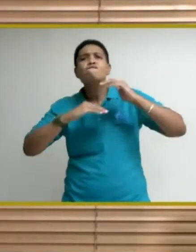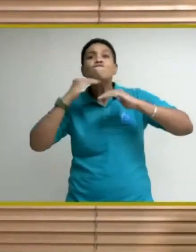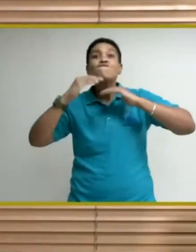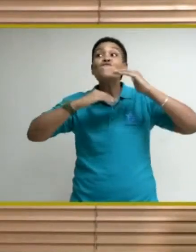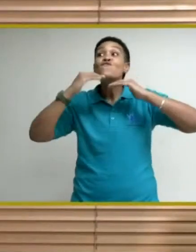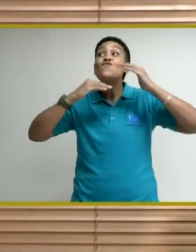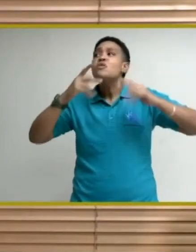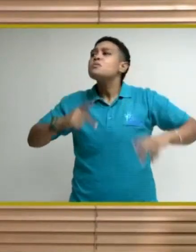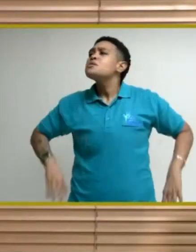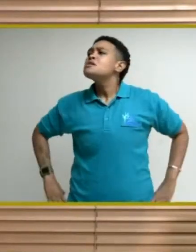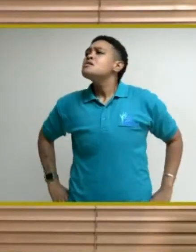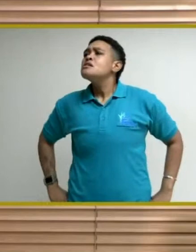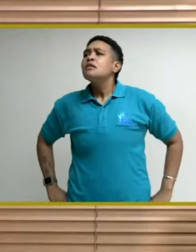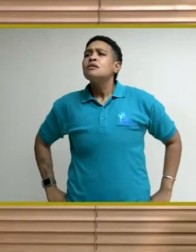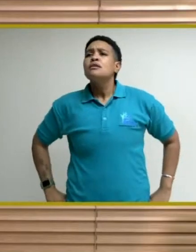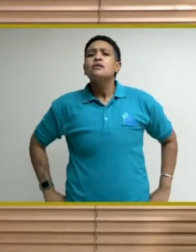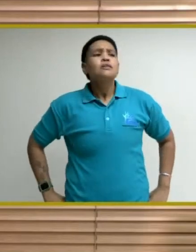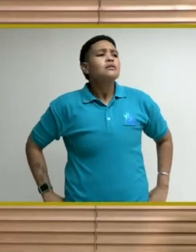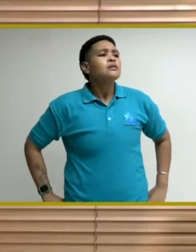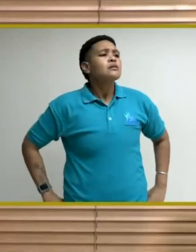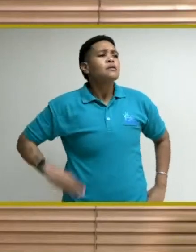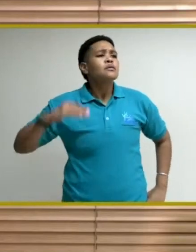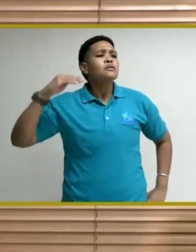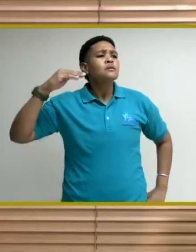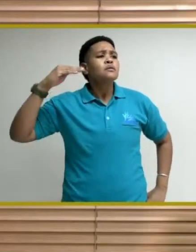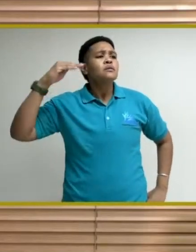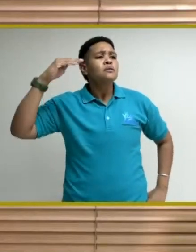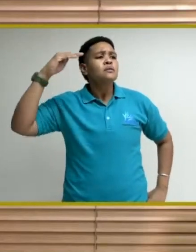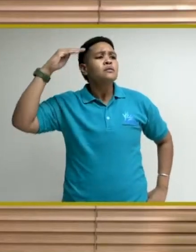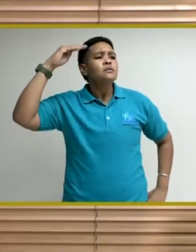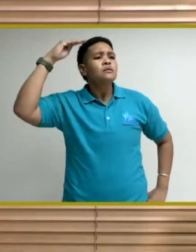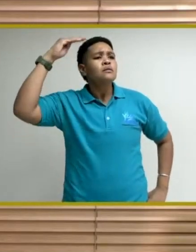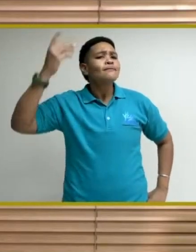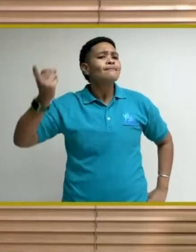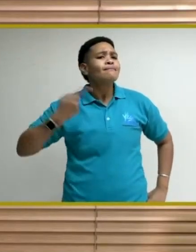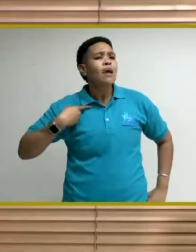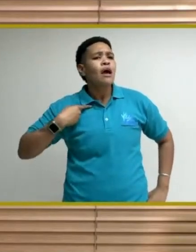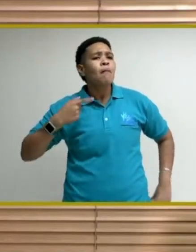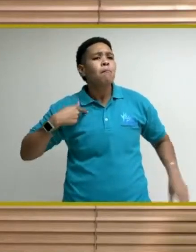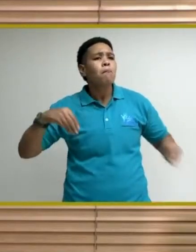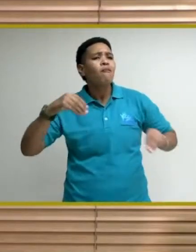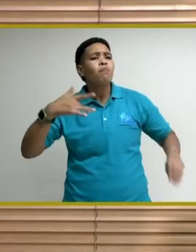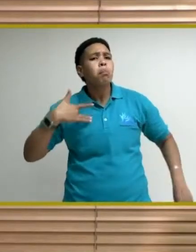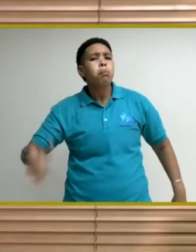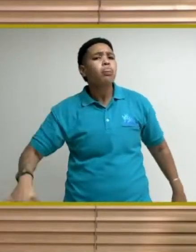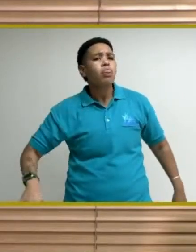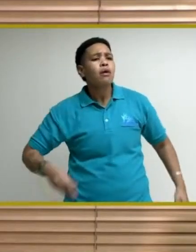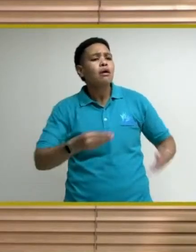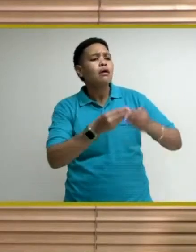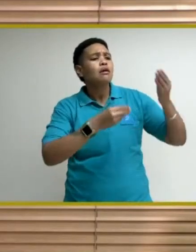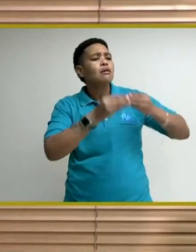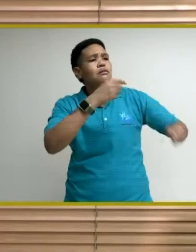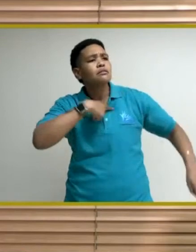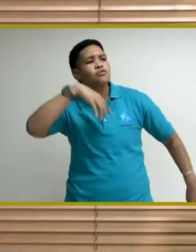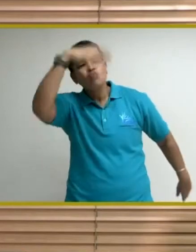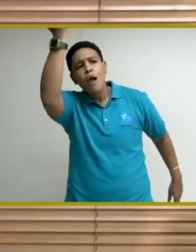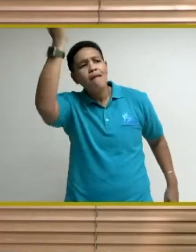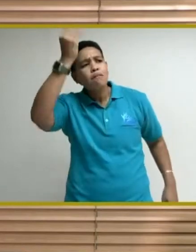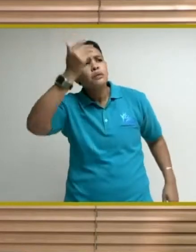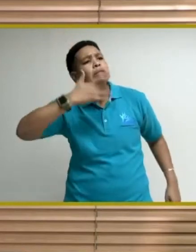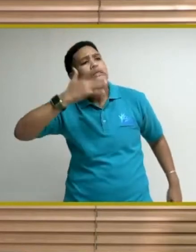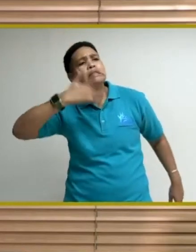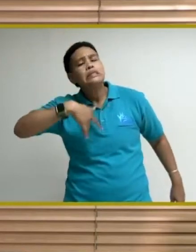the lack of restrictions around movement, restrictions around economic opportunity, restrictions